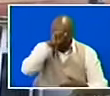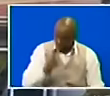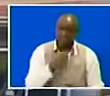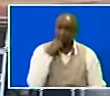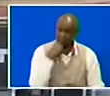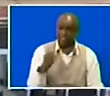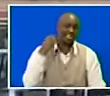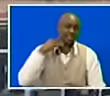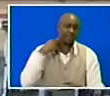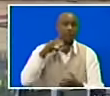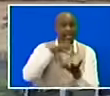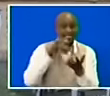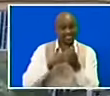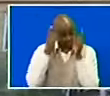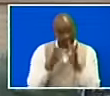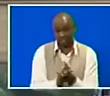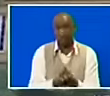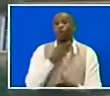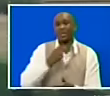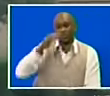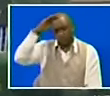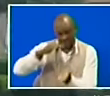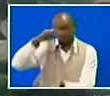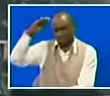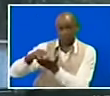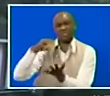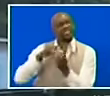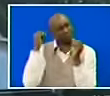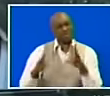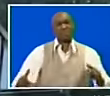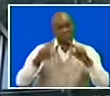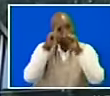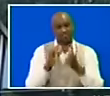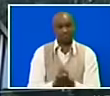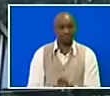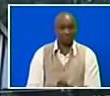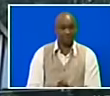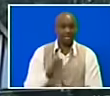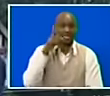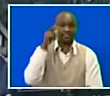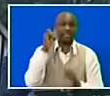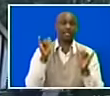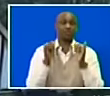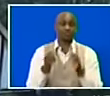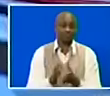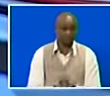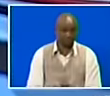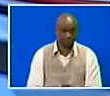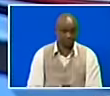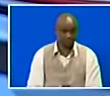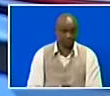1,500 criminal cases in a bid to clear the backlog. Duncan Hemba, KTN News.